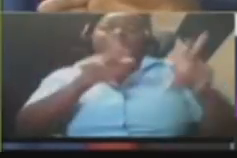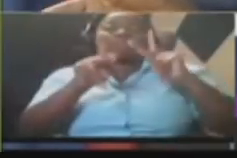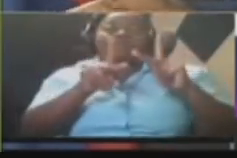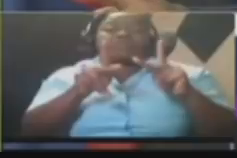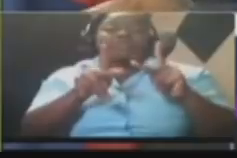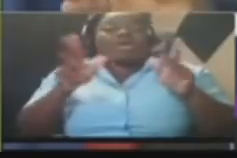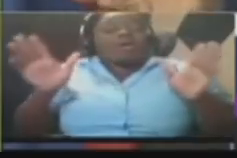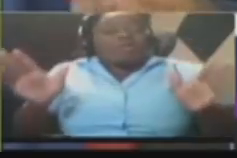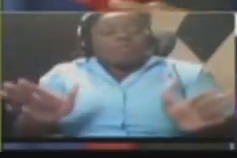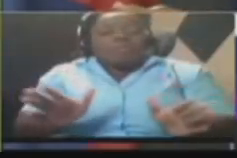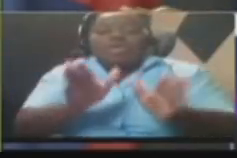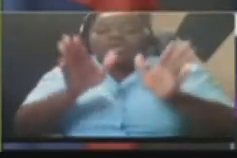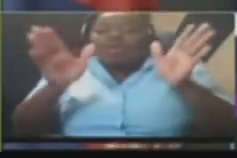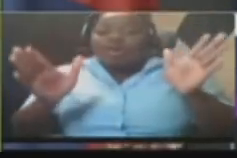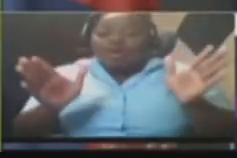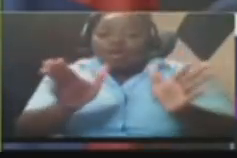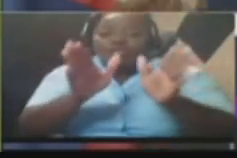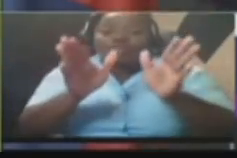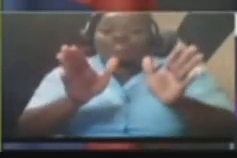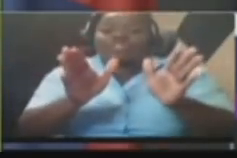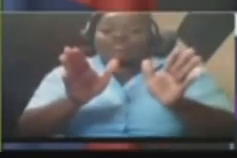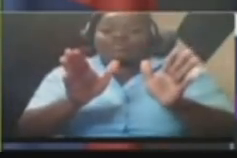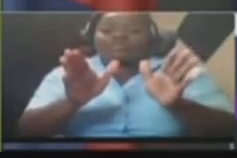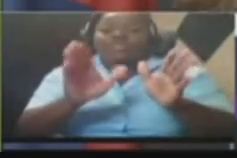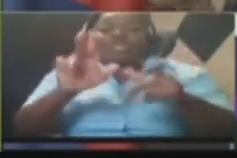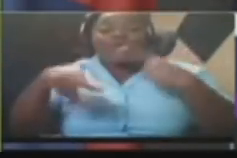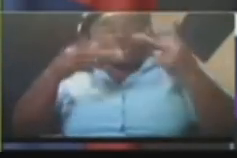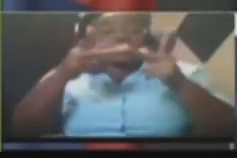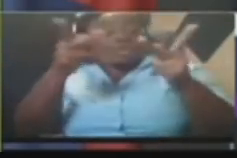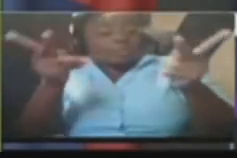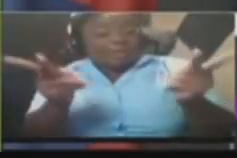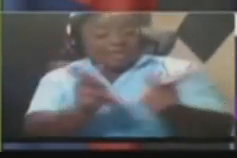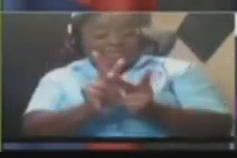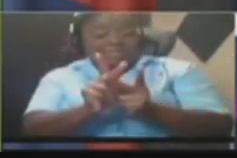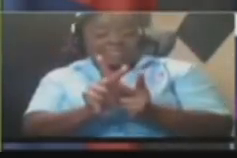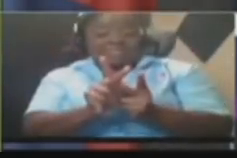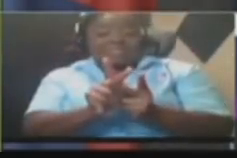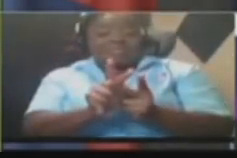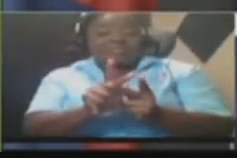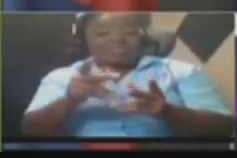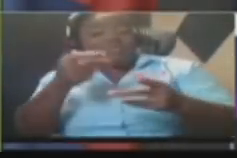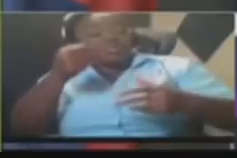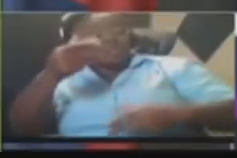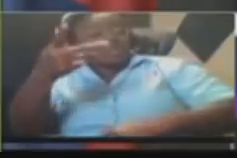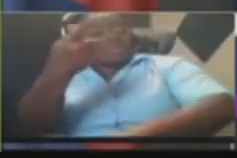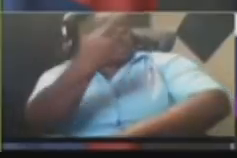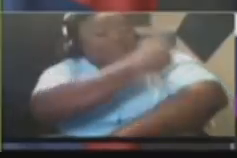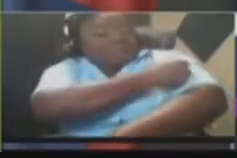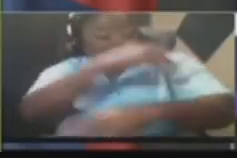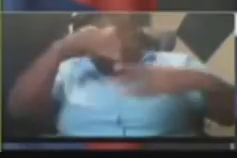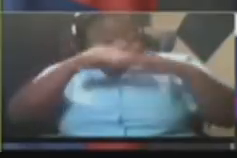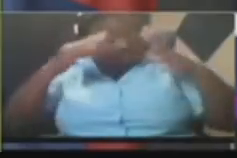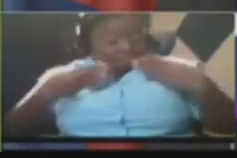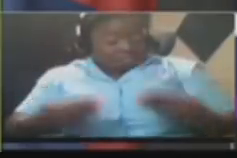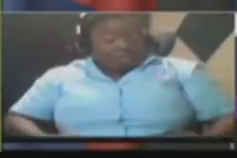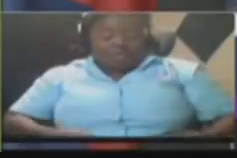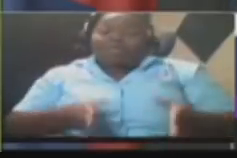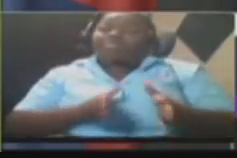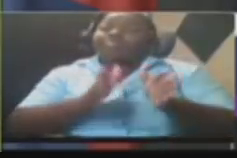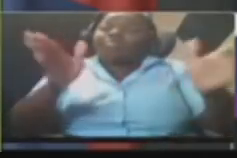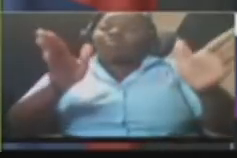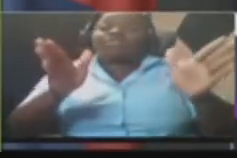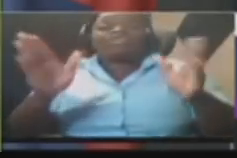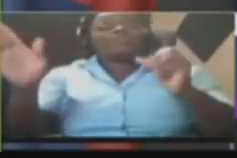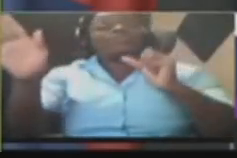Encouraging that these centers be utilized, because the quicker we get the vaccines into people's bodies, the quicker this population will